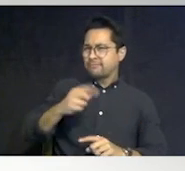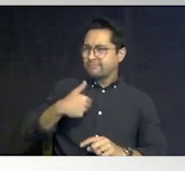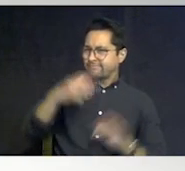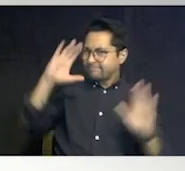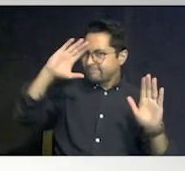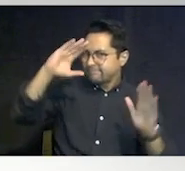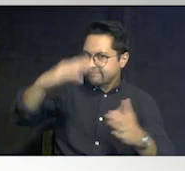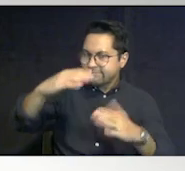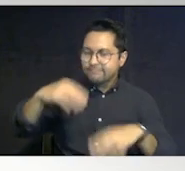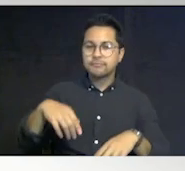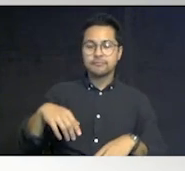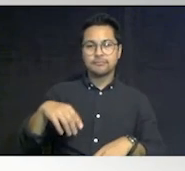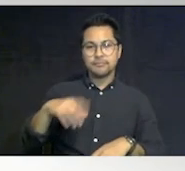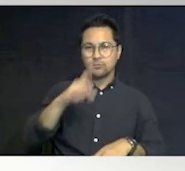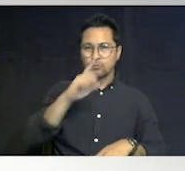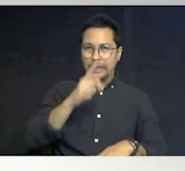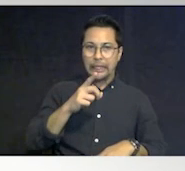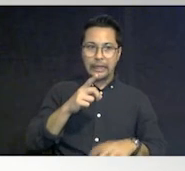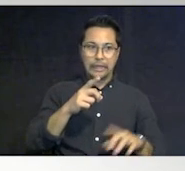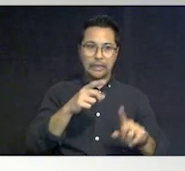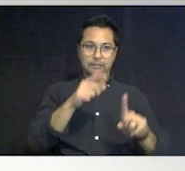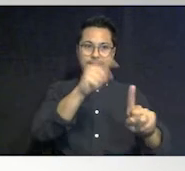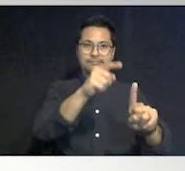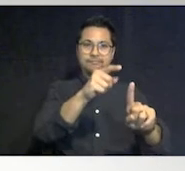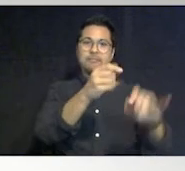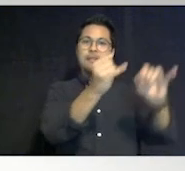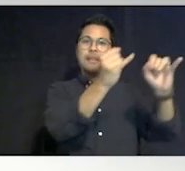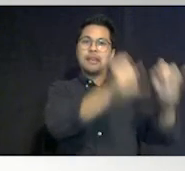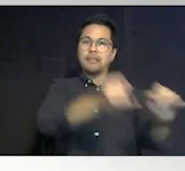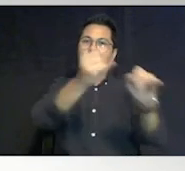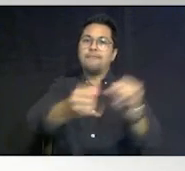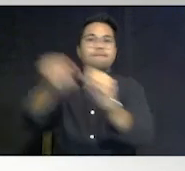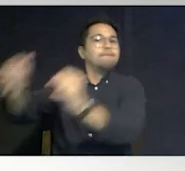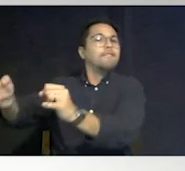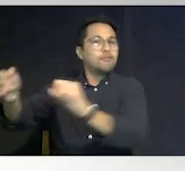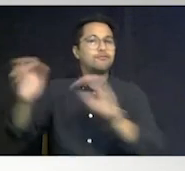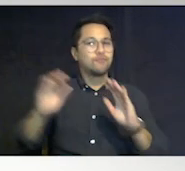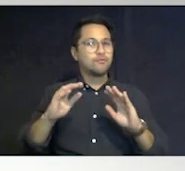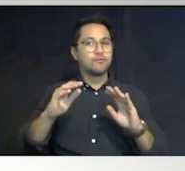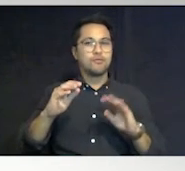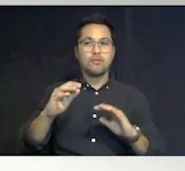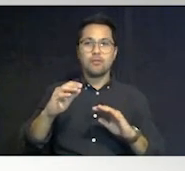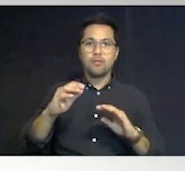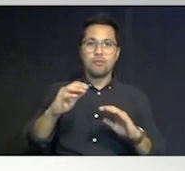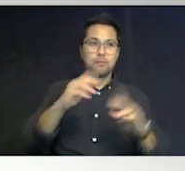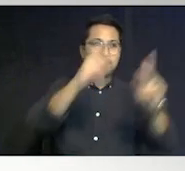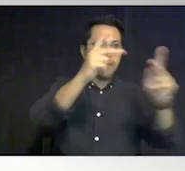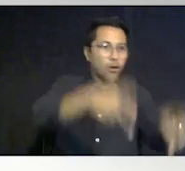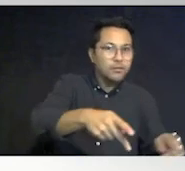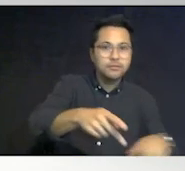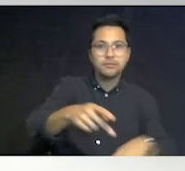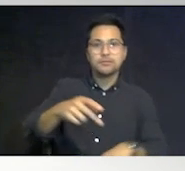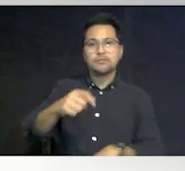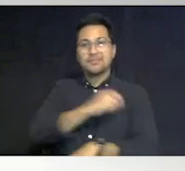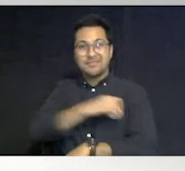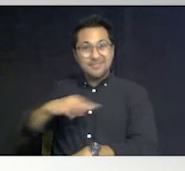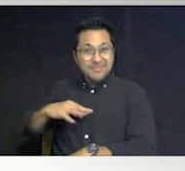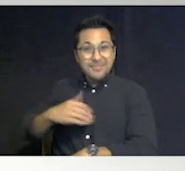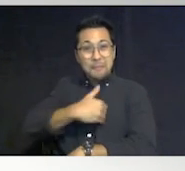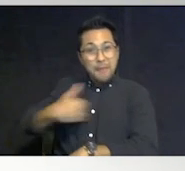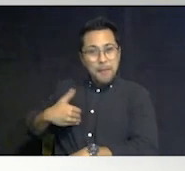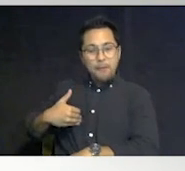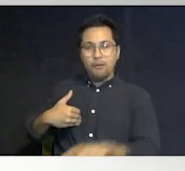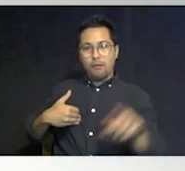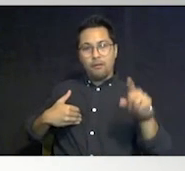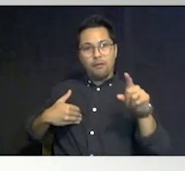on the fact that it's that individual principal or the individual staff member that the parent is